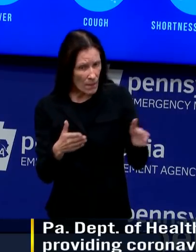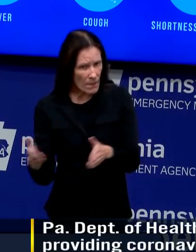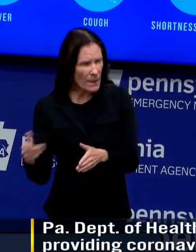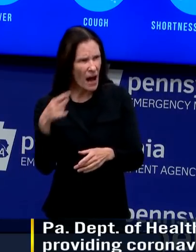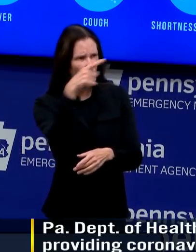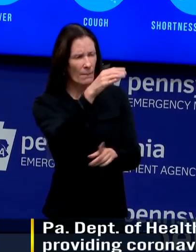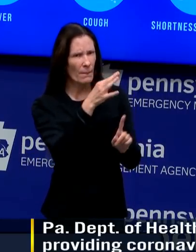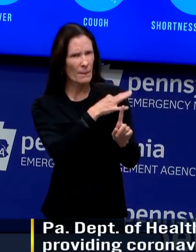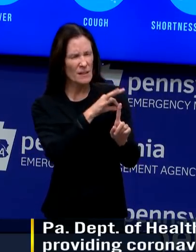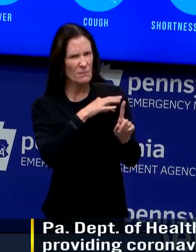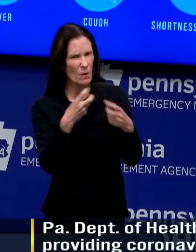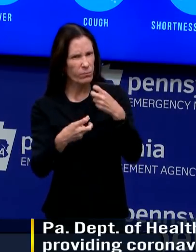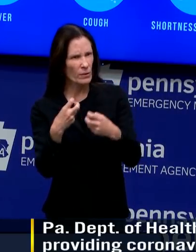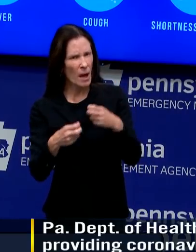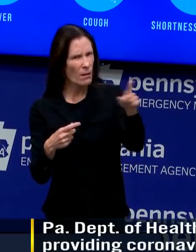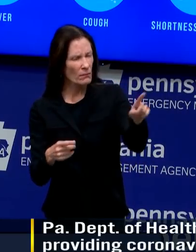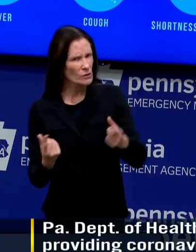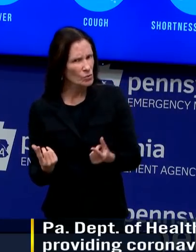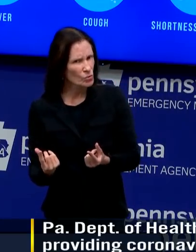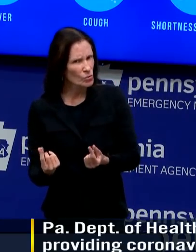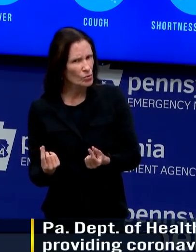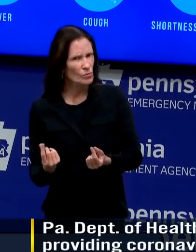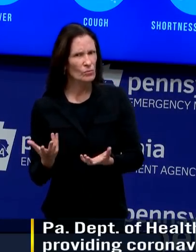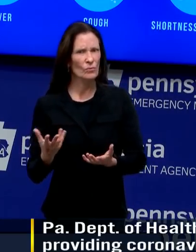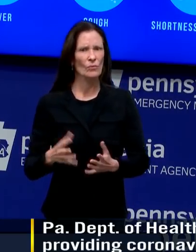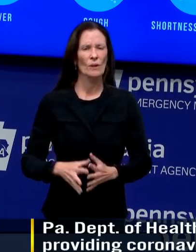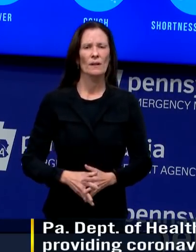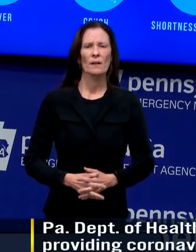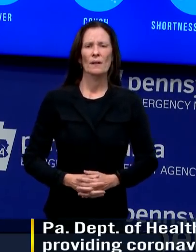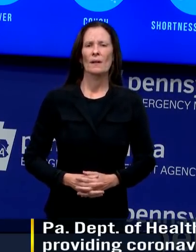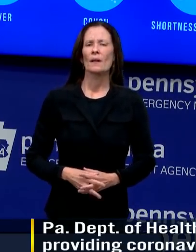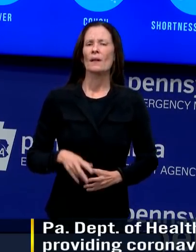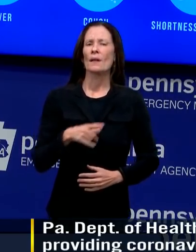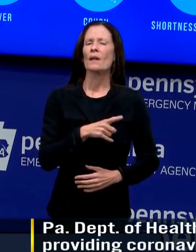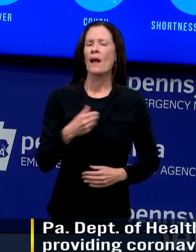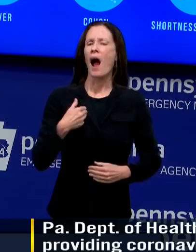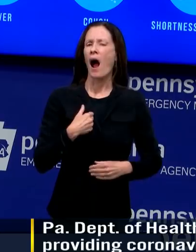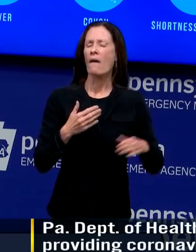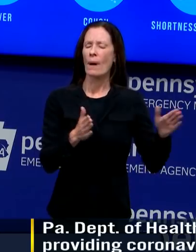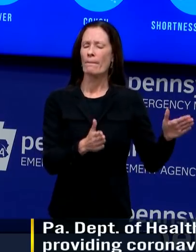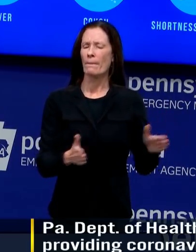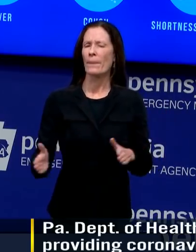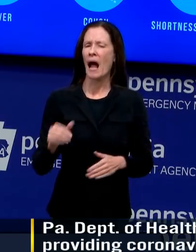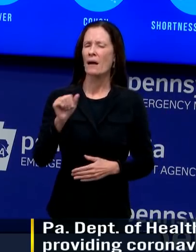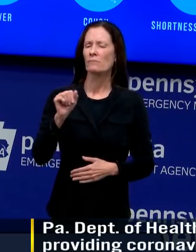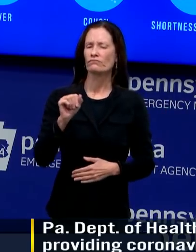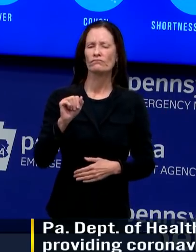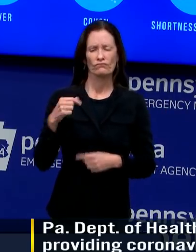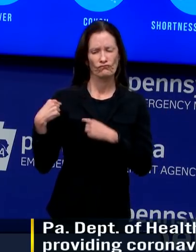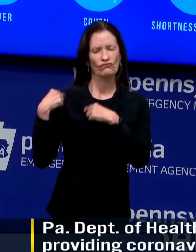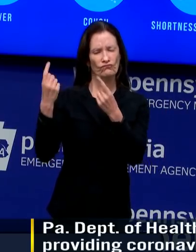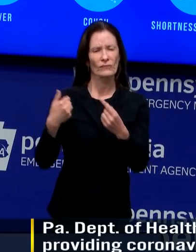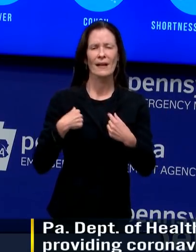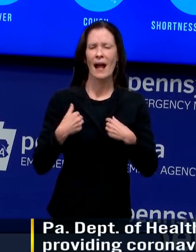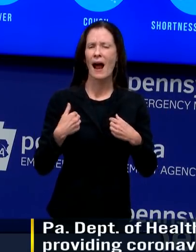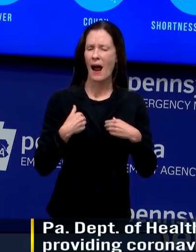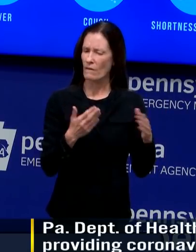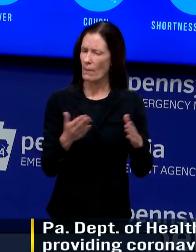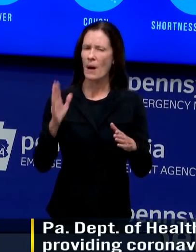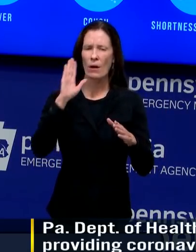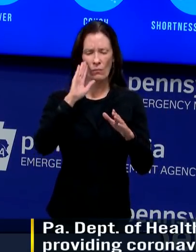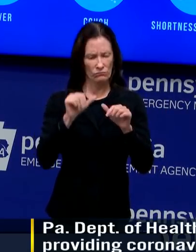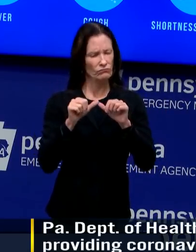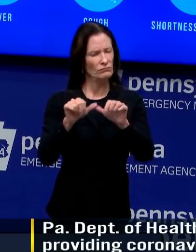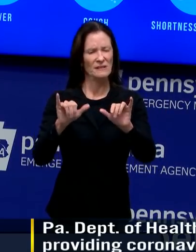when this kind of thing happens, and we've been doing that all along. We will continue to do that throughout this crisis. Governor, from